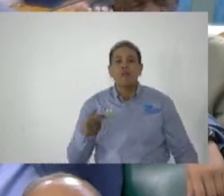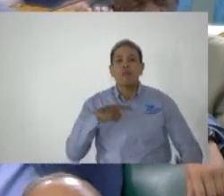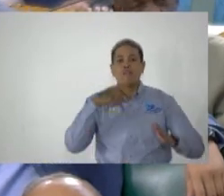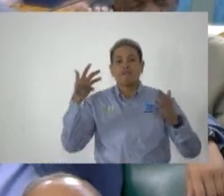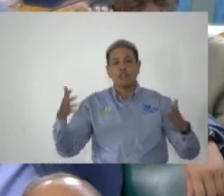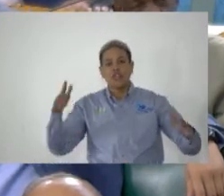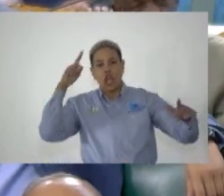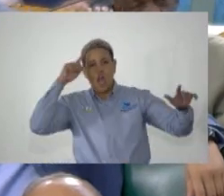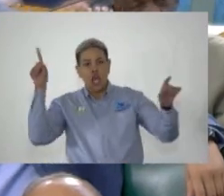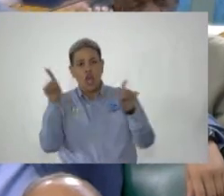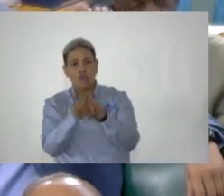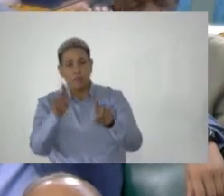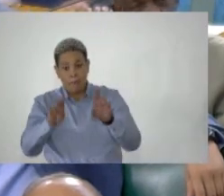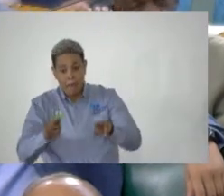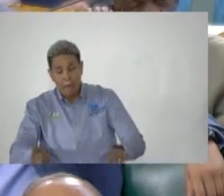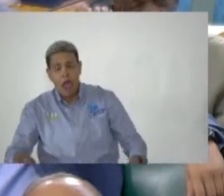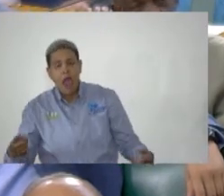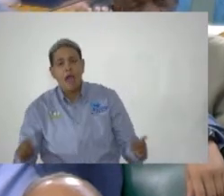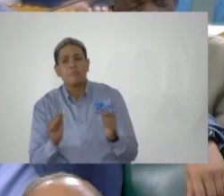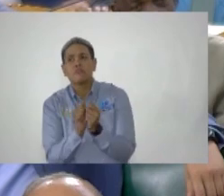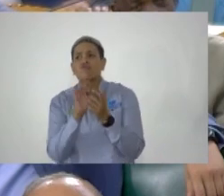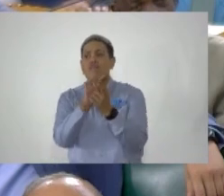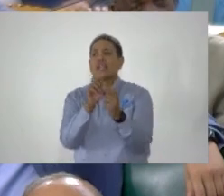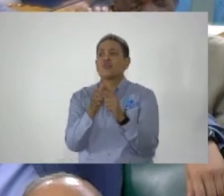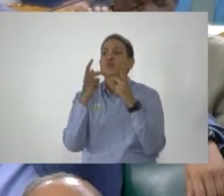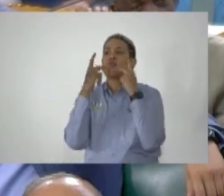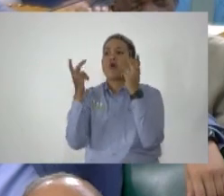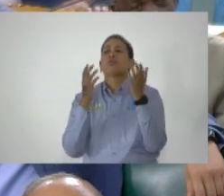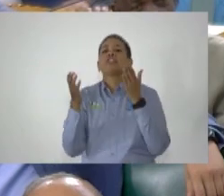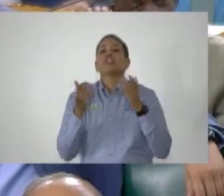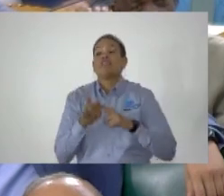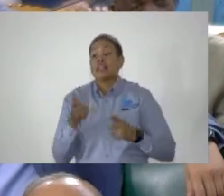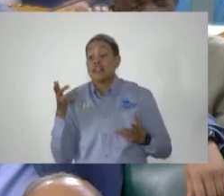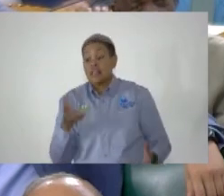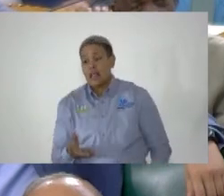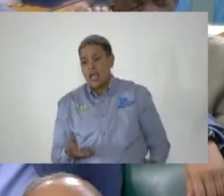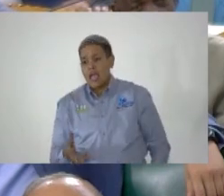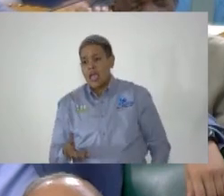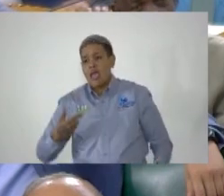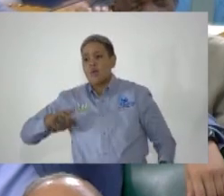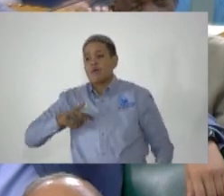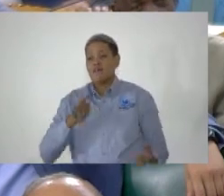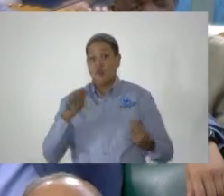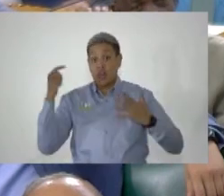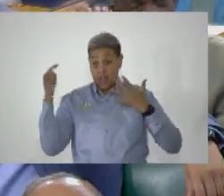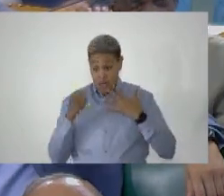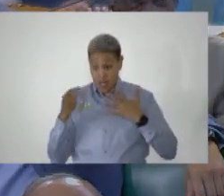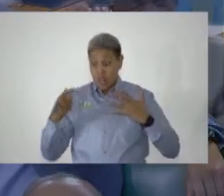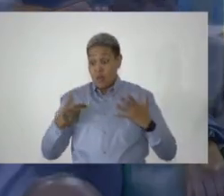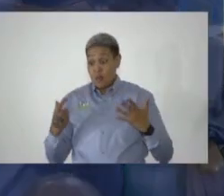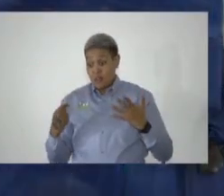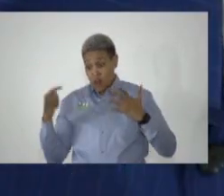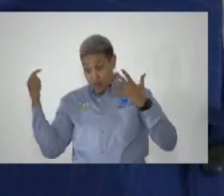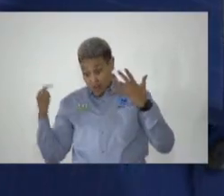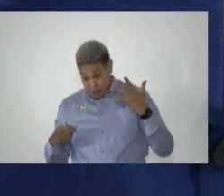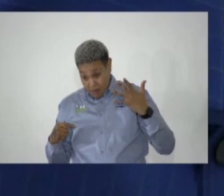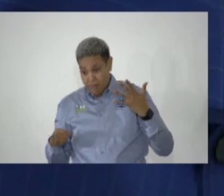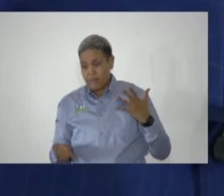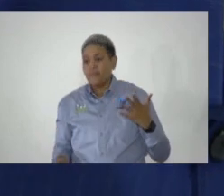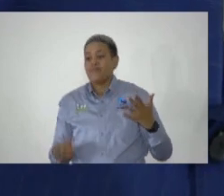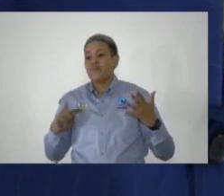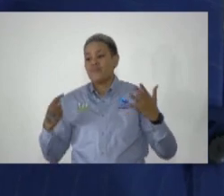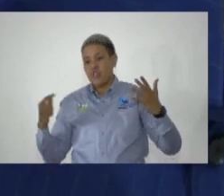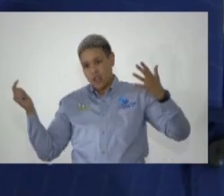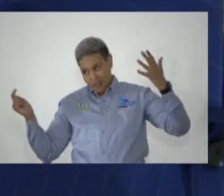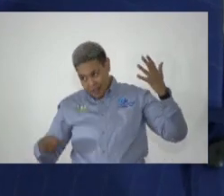agreements, Madam Speaker, in terms of the public service. We have there, we have done that, we have done that, we